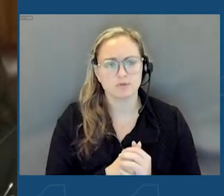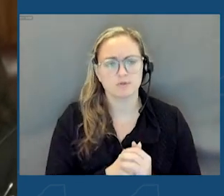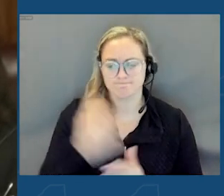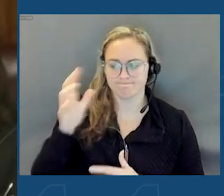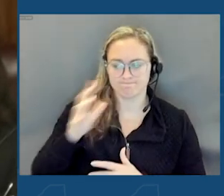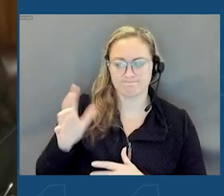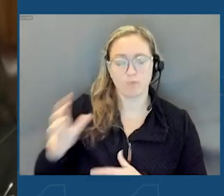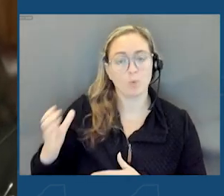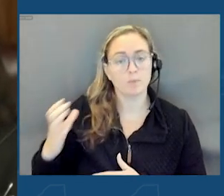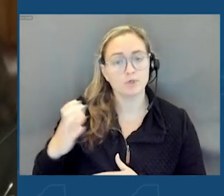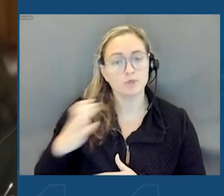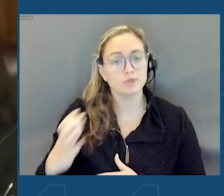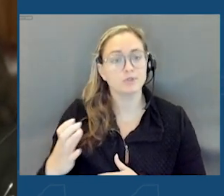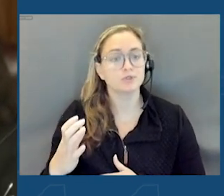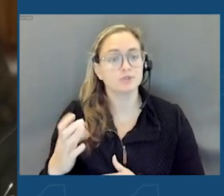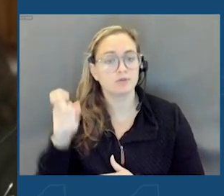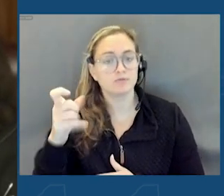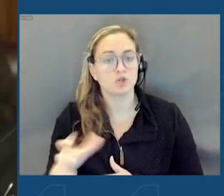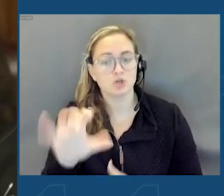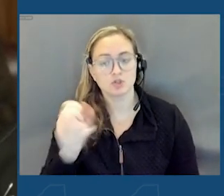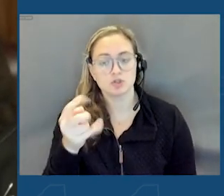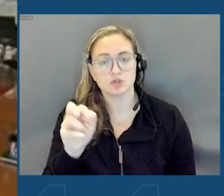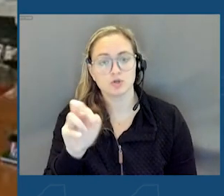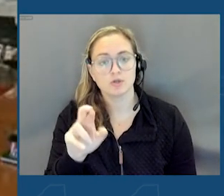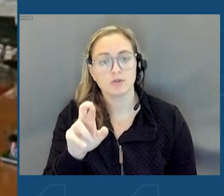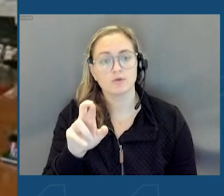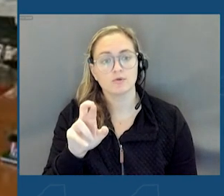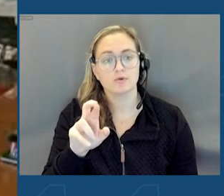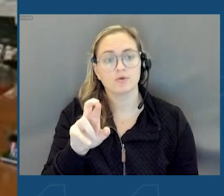of this court, Jonathan Lipman.